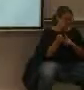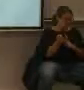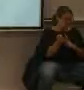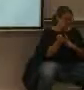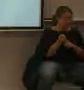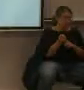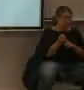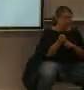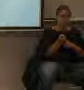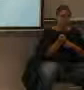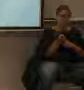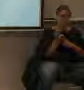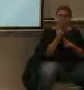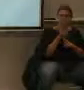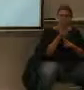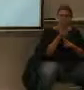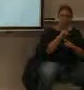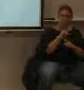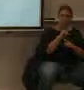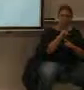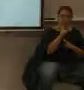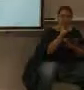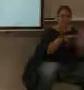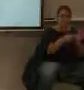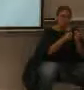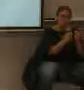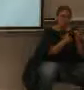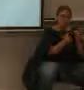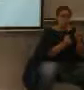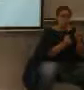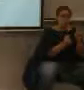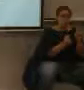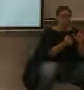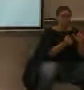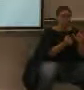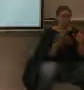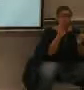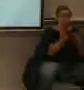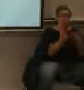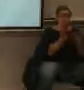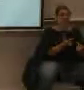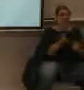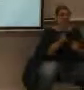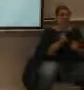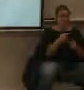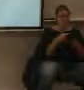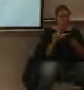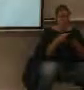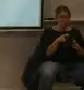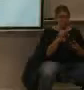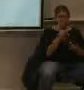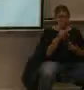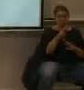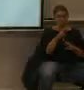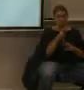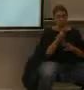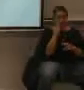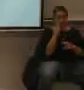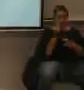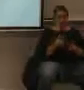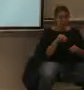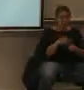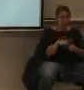condition. Sediments are required with organic material for many organisms that live in rivers and streams and lakes, yet if you put